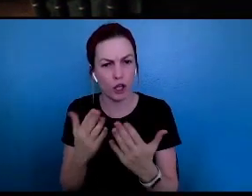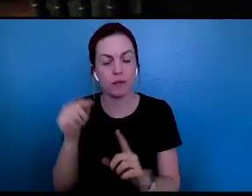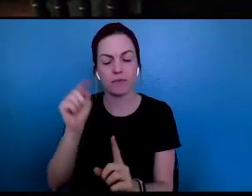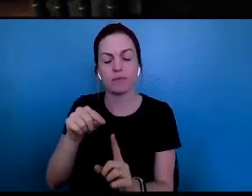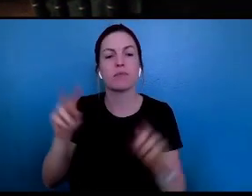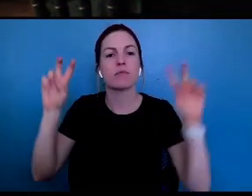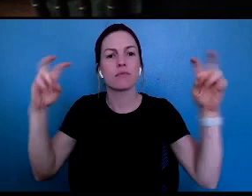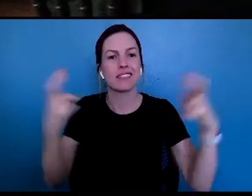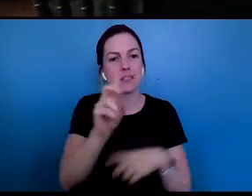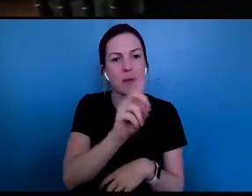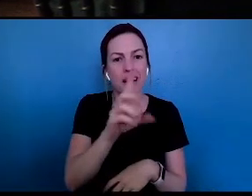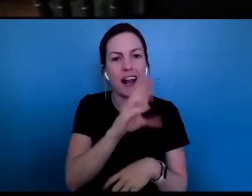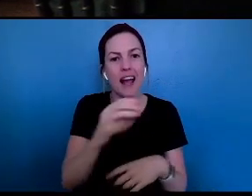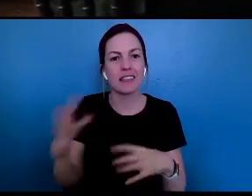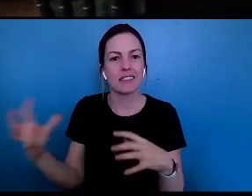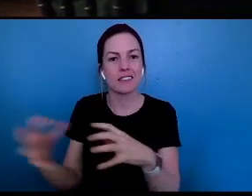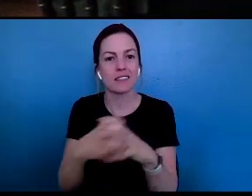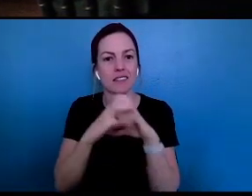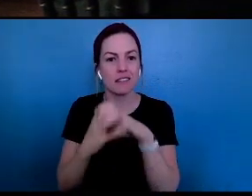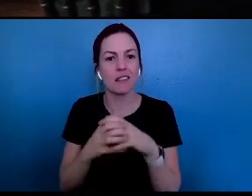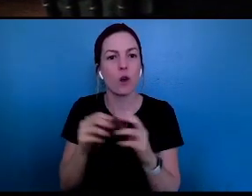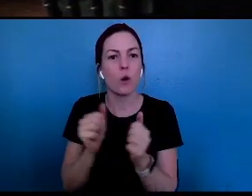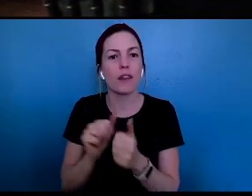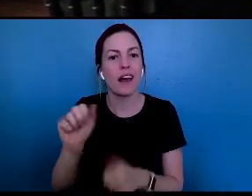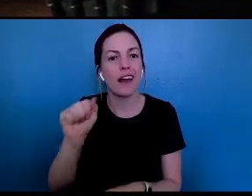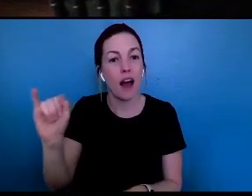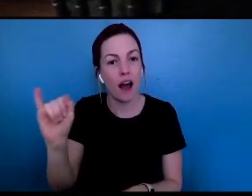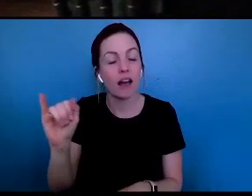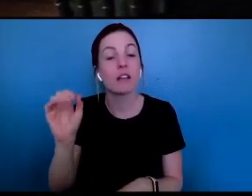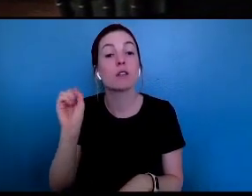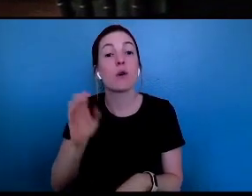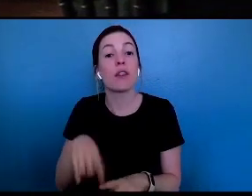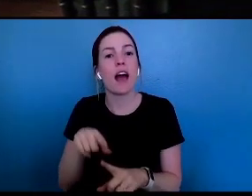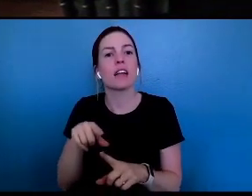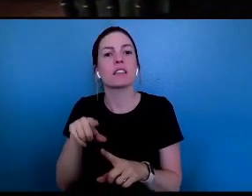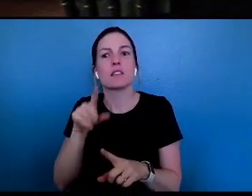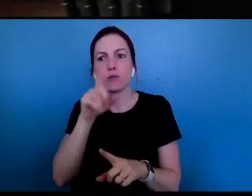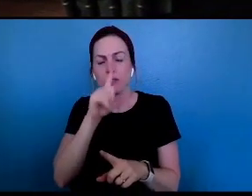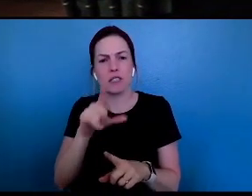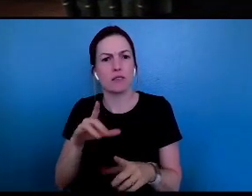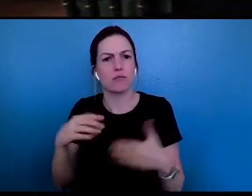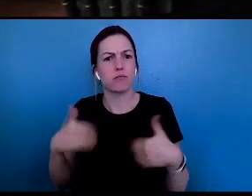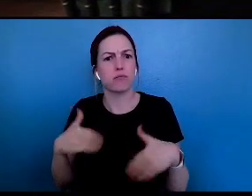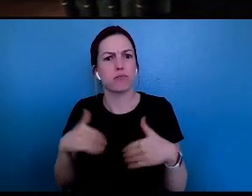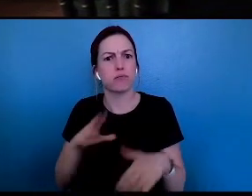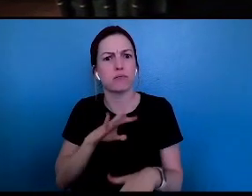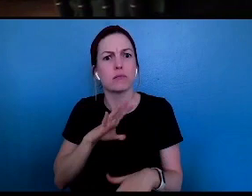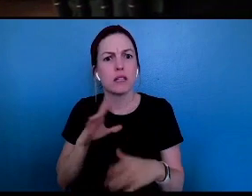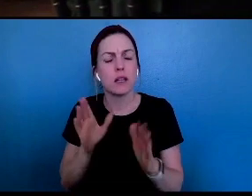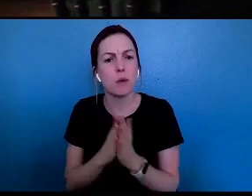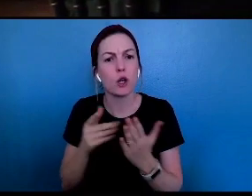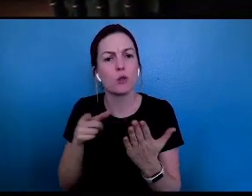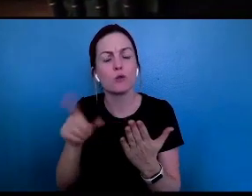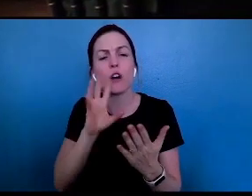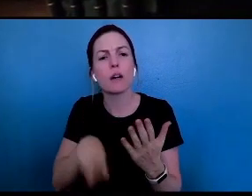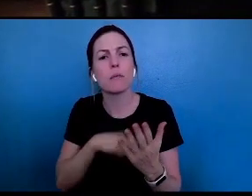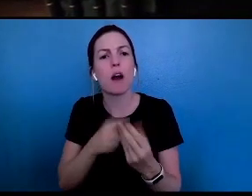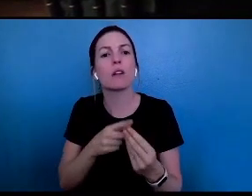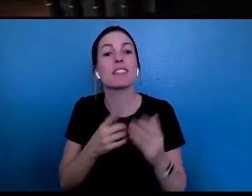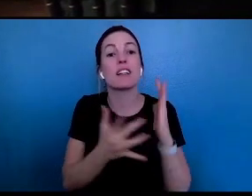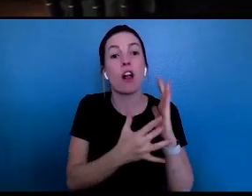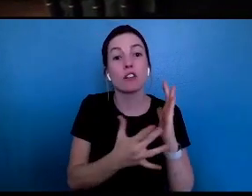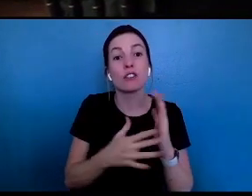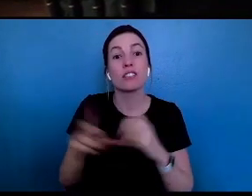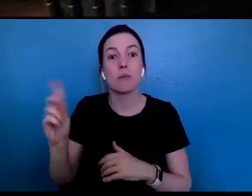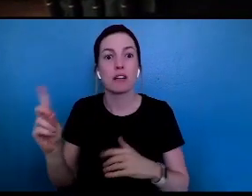the intersection with AI. So in this really magisterial book, you write that technology and democracy are currently in